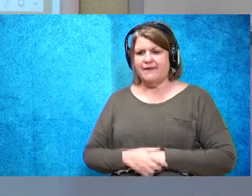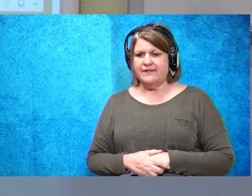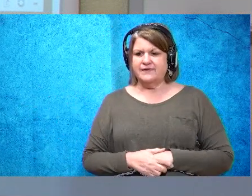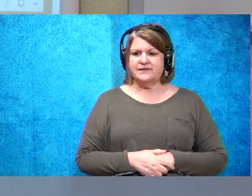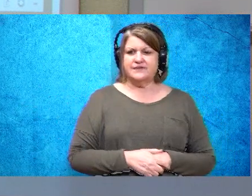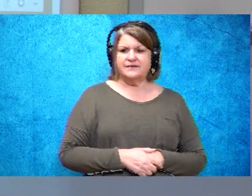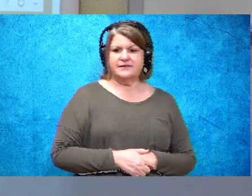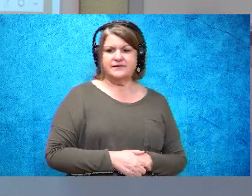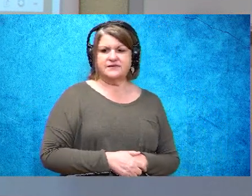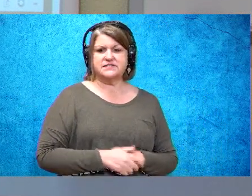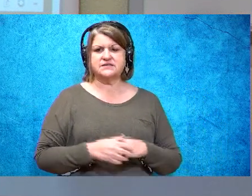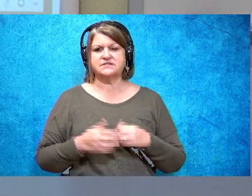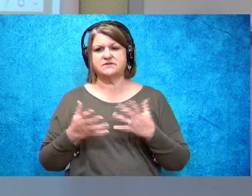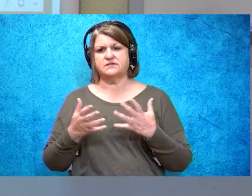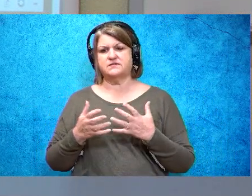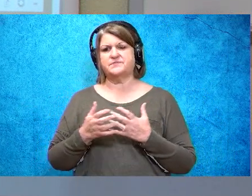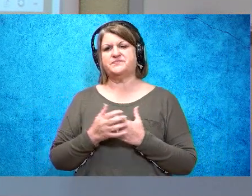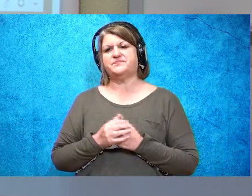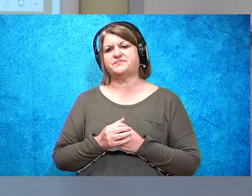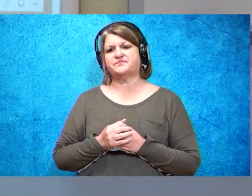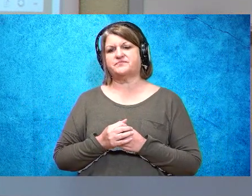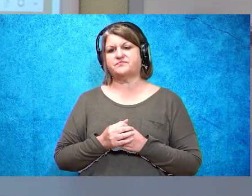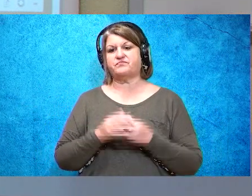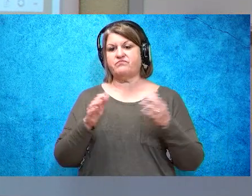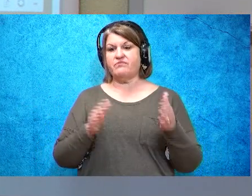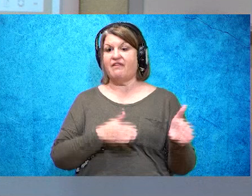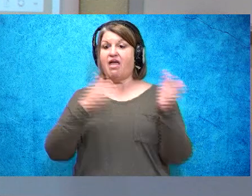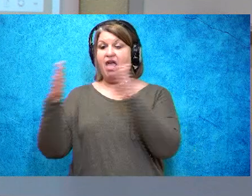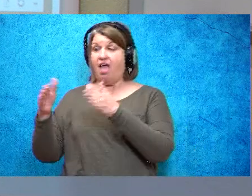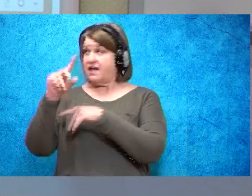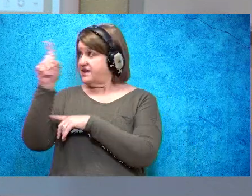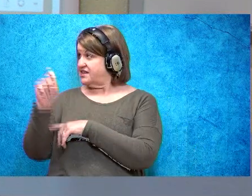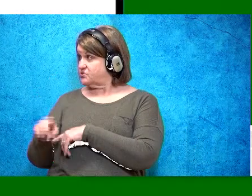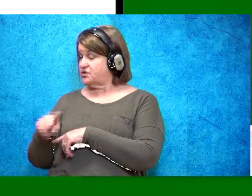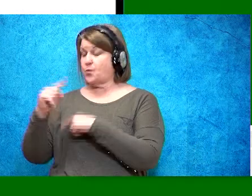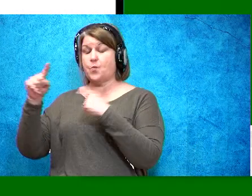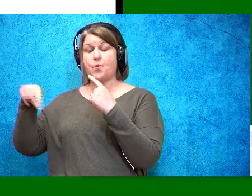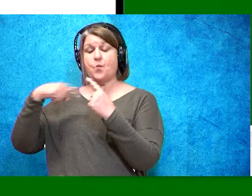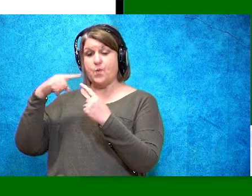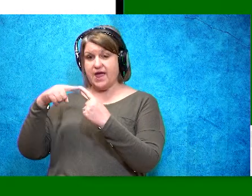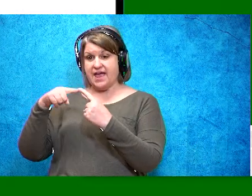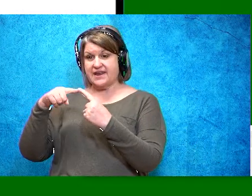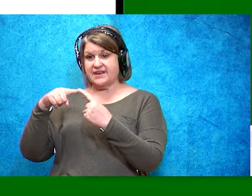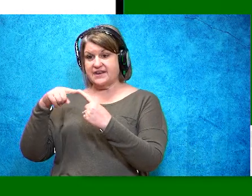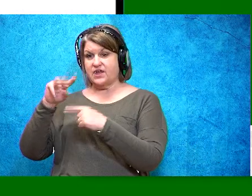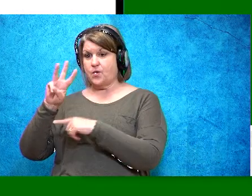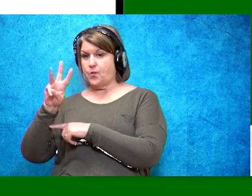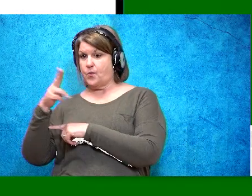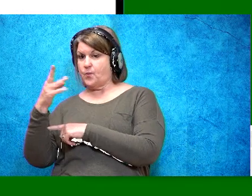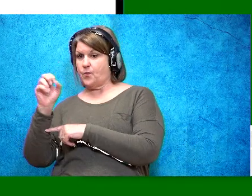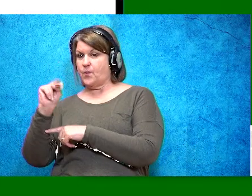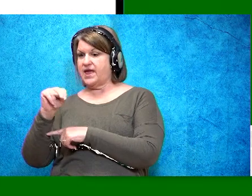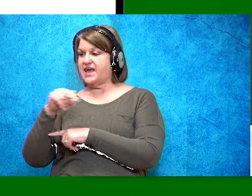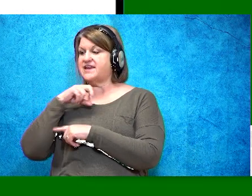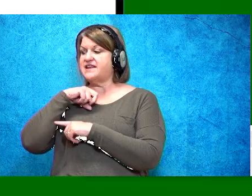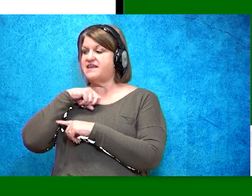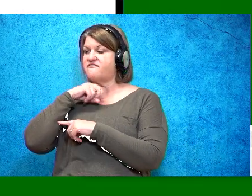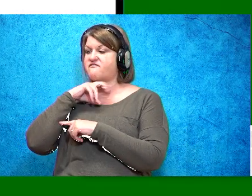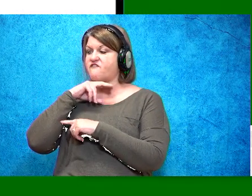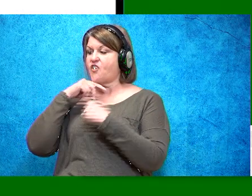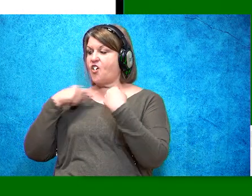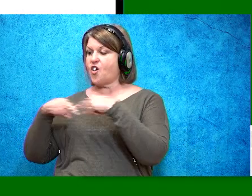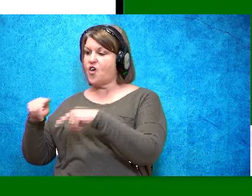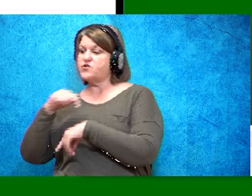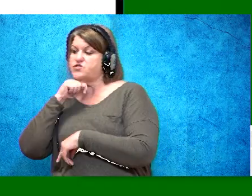So he wanted to play. The next question, when? When did Frog go to Toad's house?